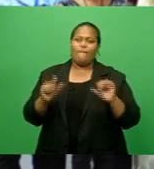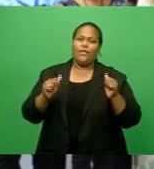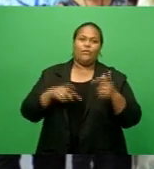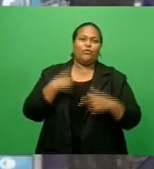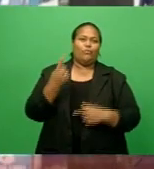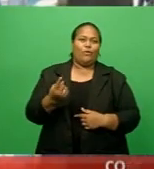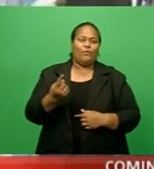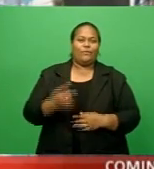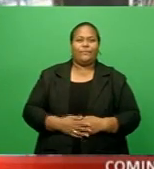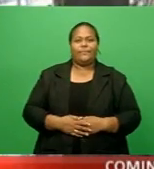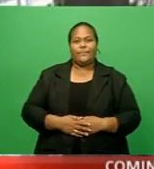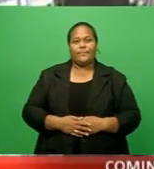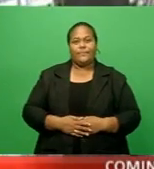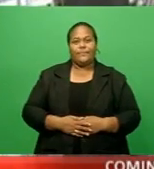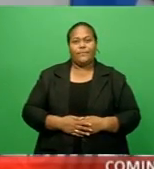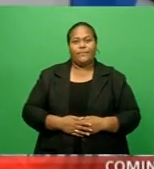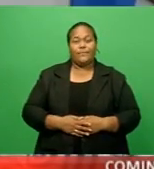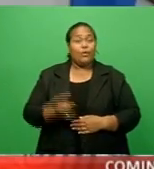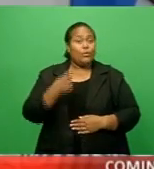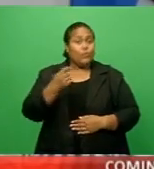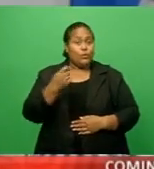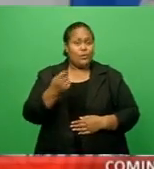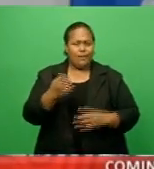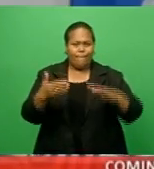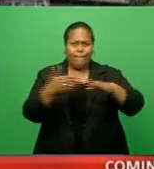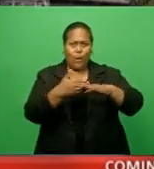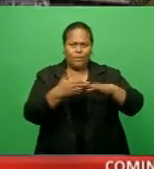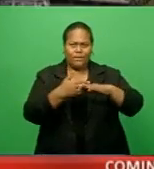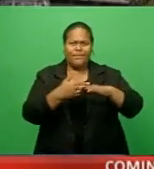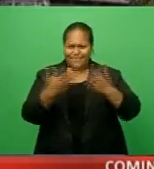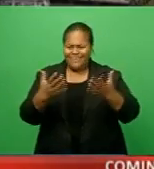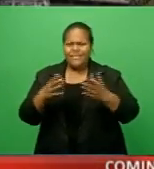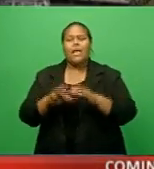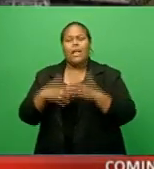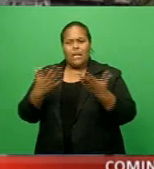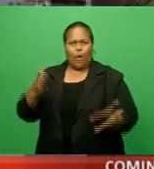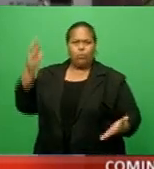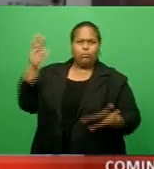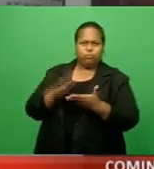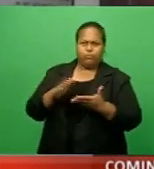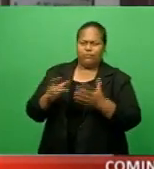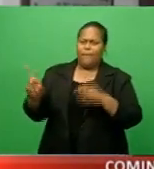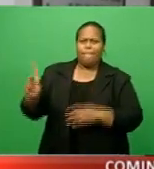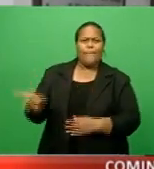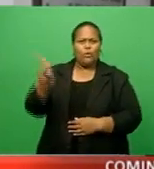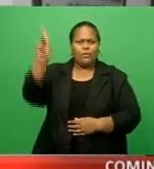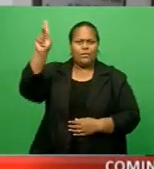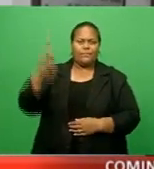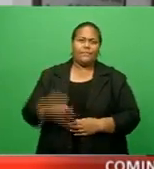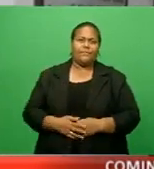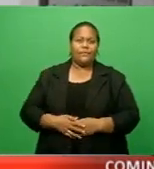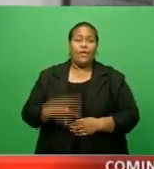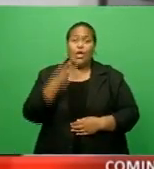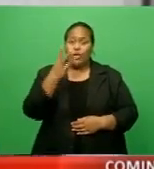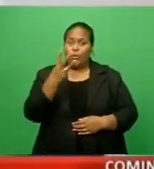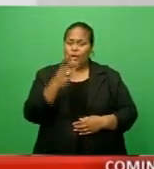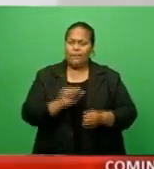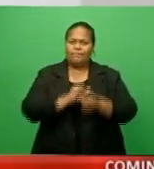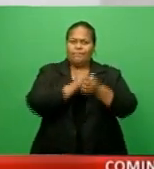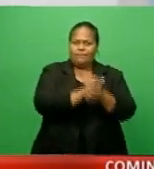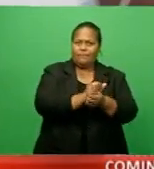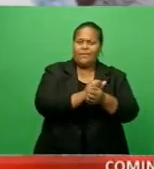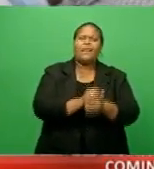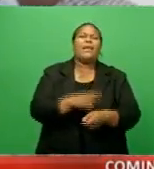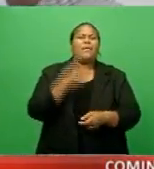News. Up ahead, Ports Corporation reduces green gas emissions. And 3 charged with